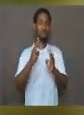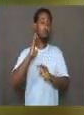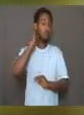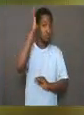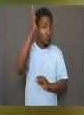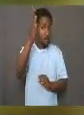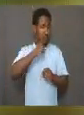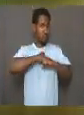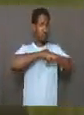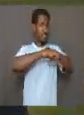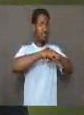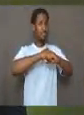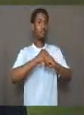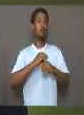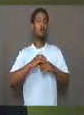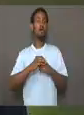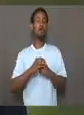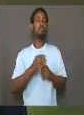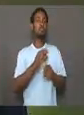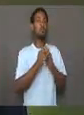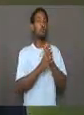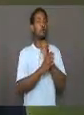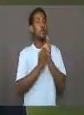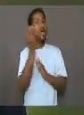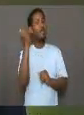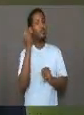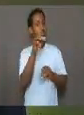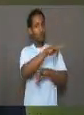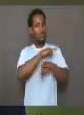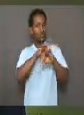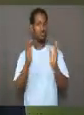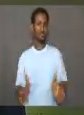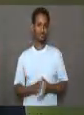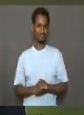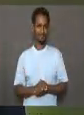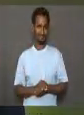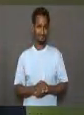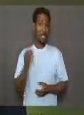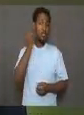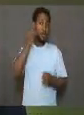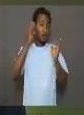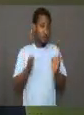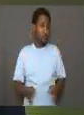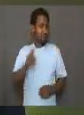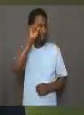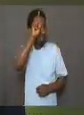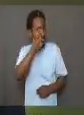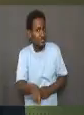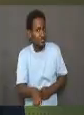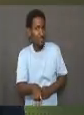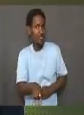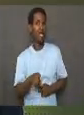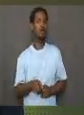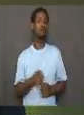the citizens. Therefore, the courts must be set up according to